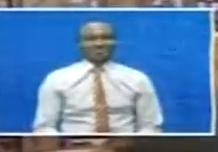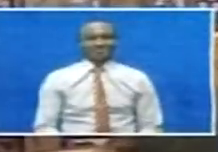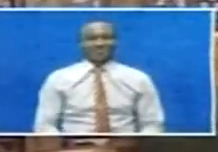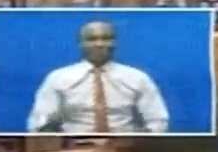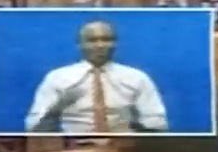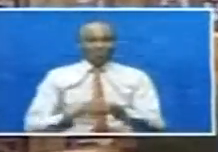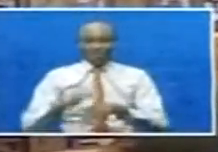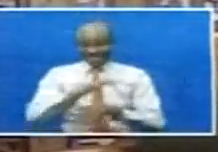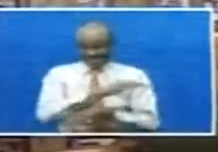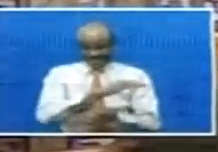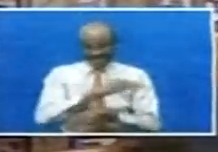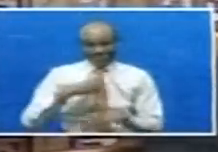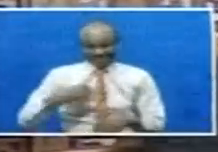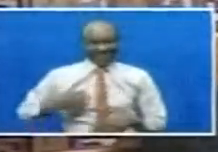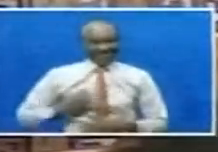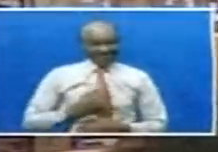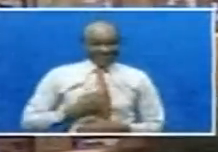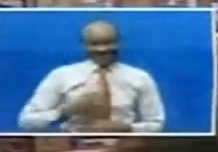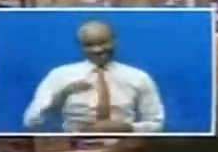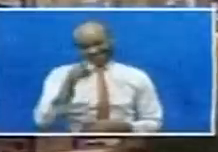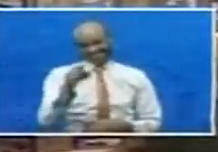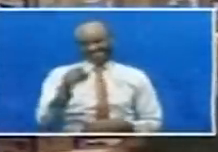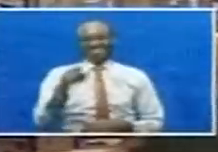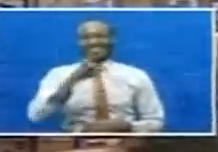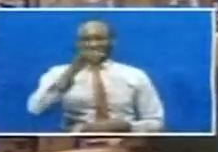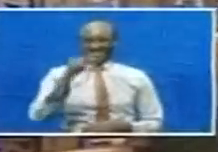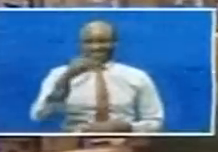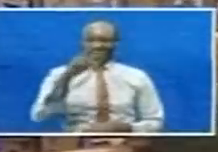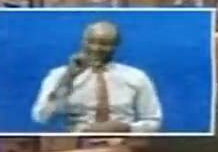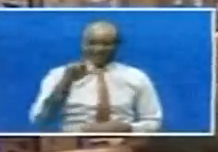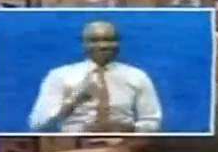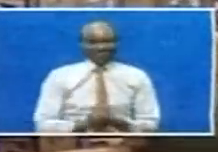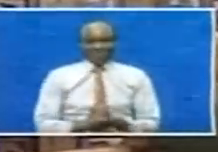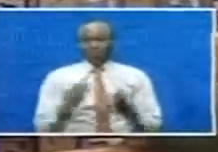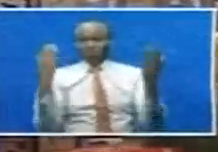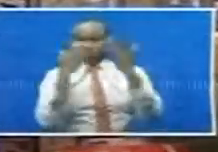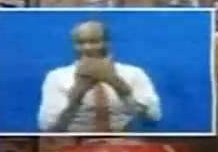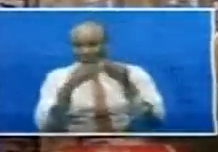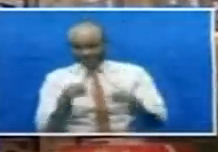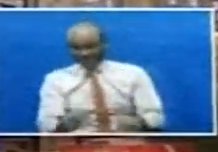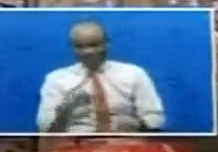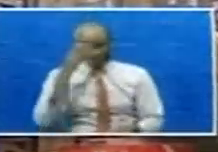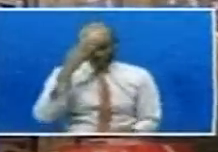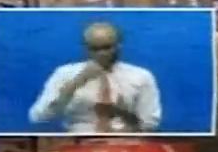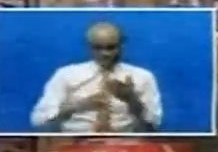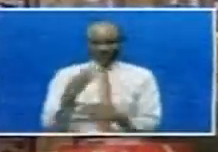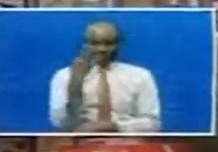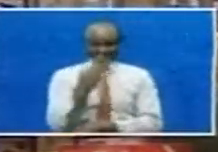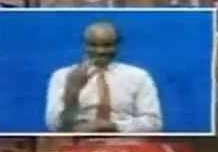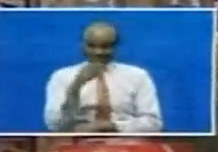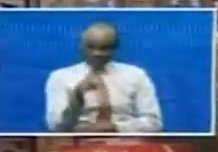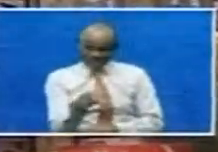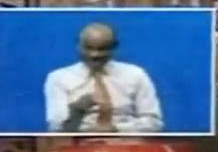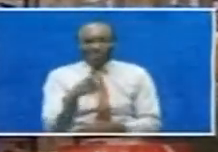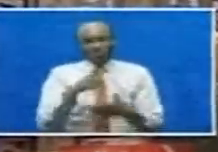Good evening, I'm Jeff Koinange, and this is Jeff Koinange Live. Tonight, you know, being Wednesday, it's